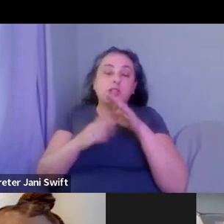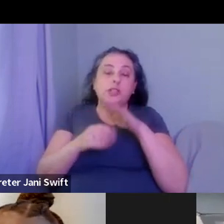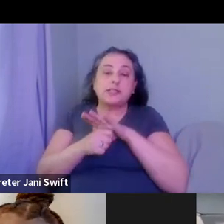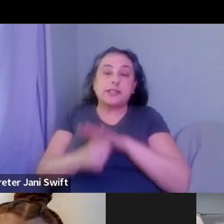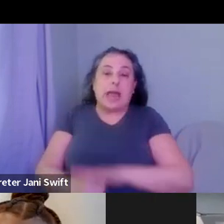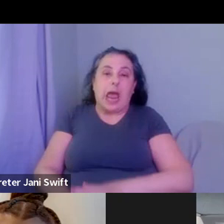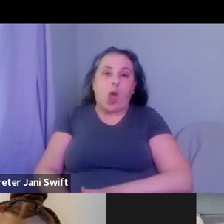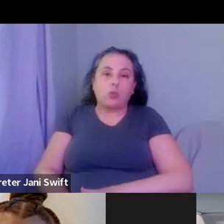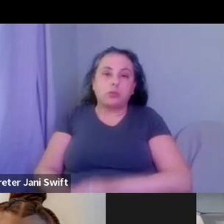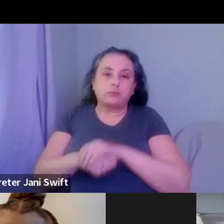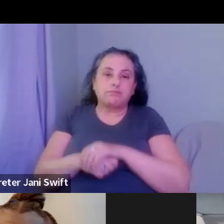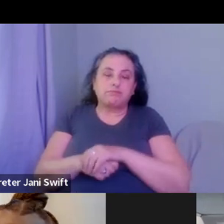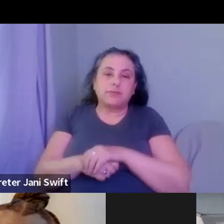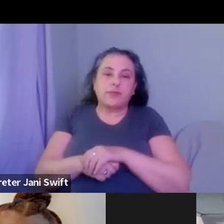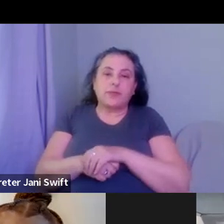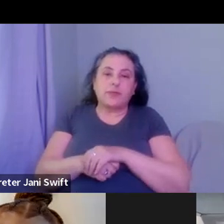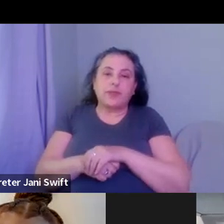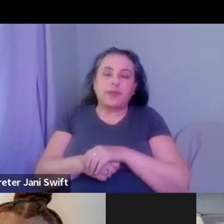so we're glad to have